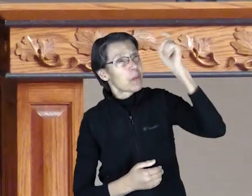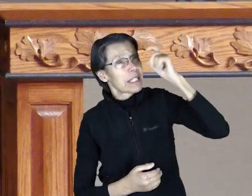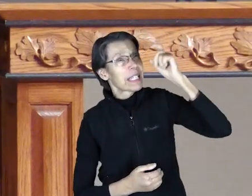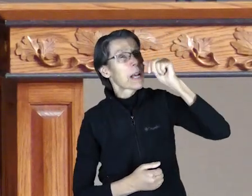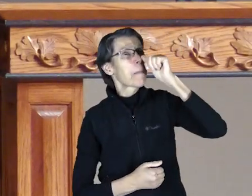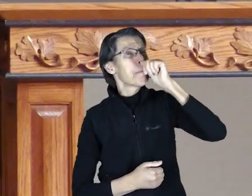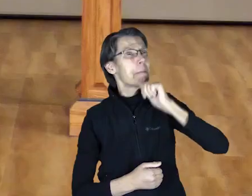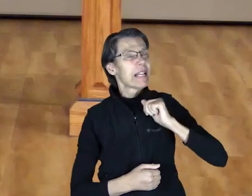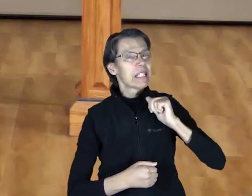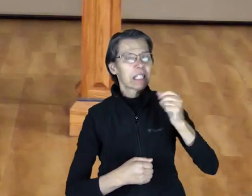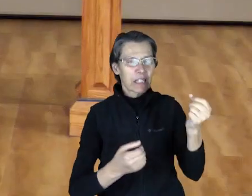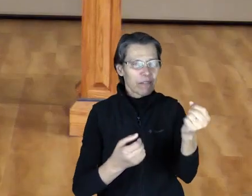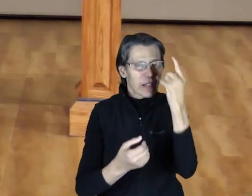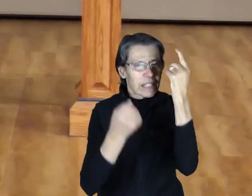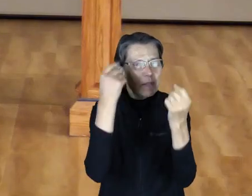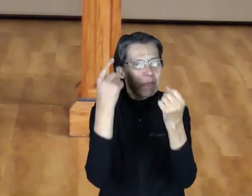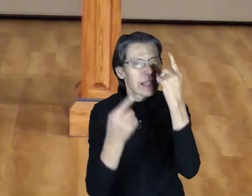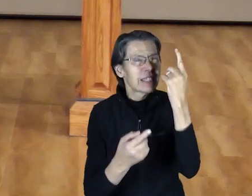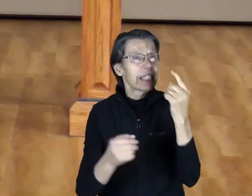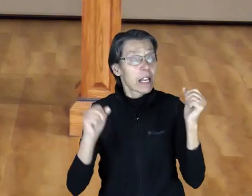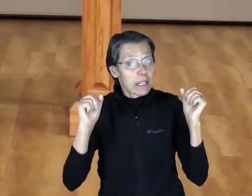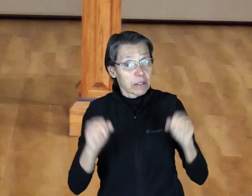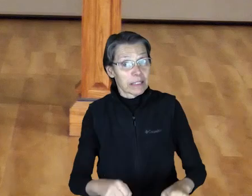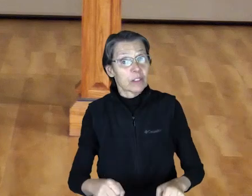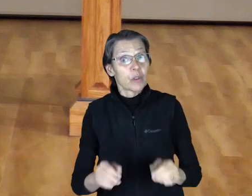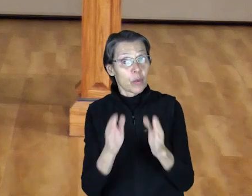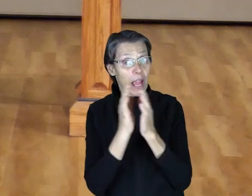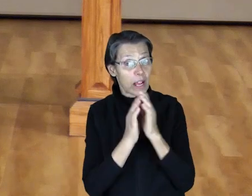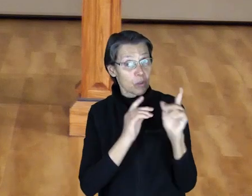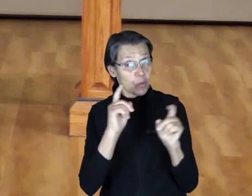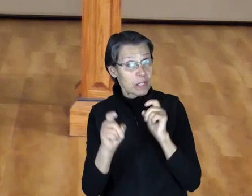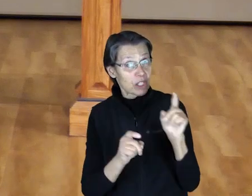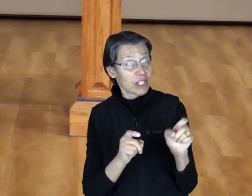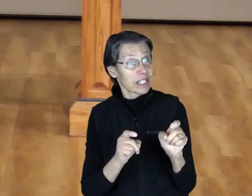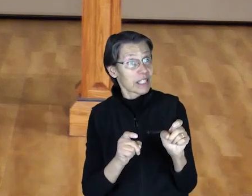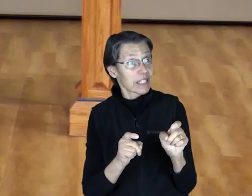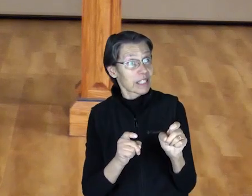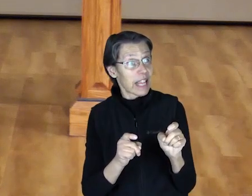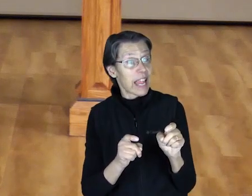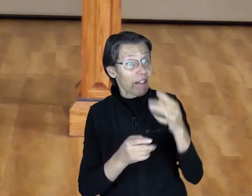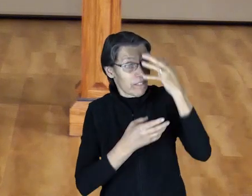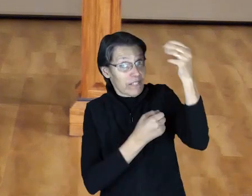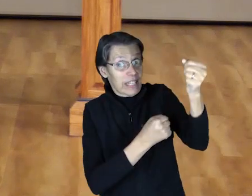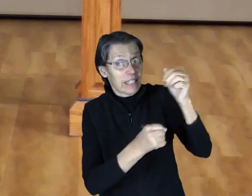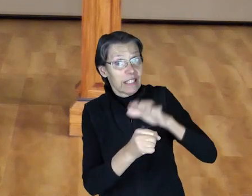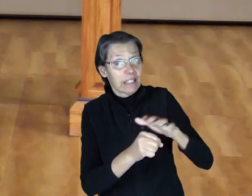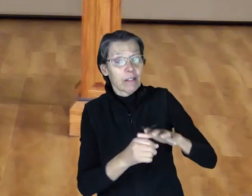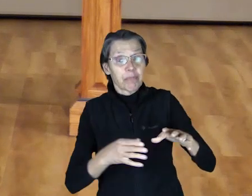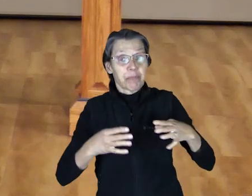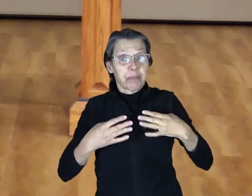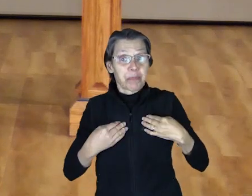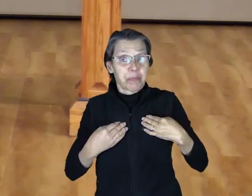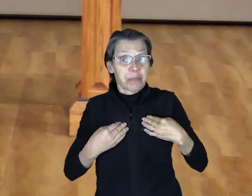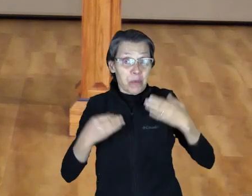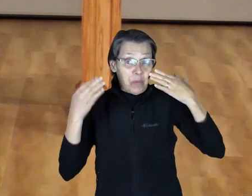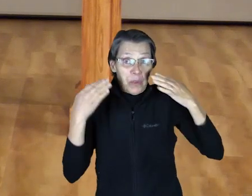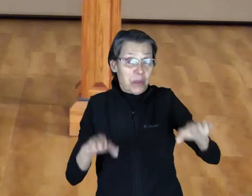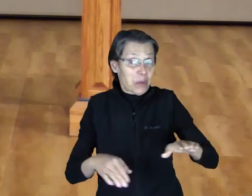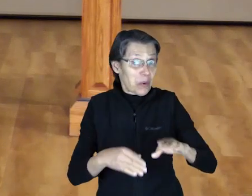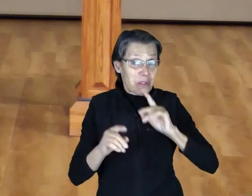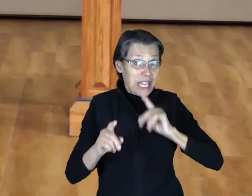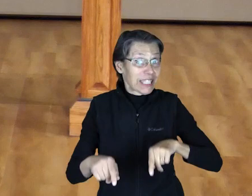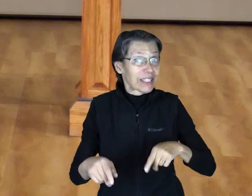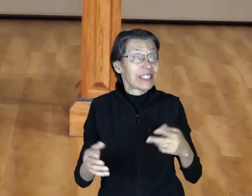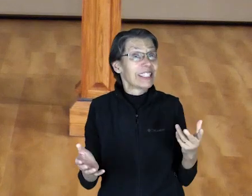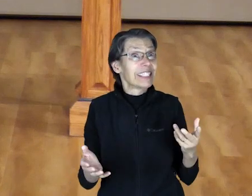this life. Grant us wisdom, patience, and flexibility, courage to ask questions, and faith to live with the mystery